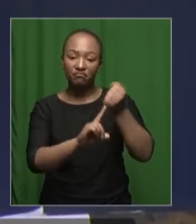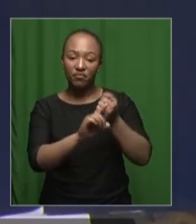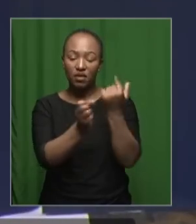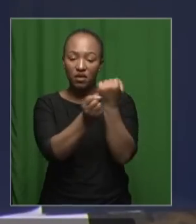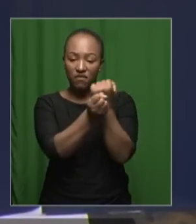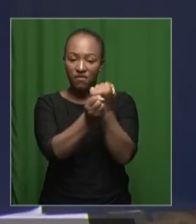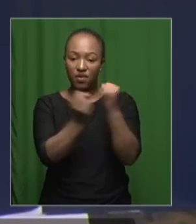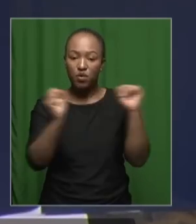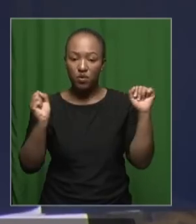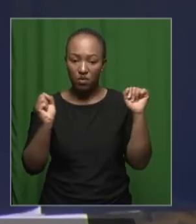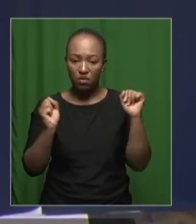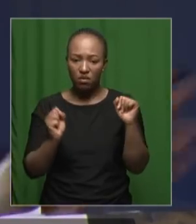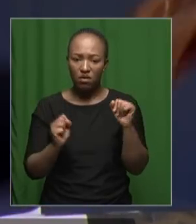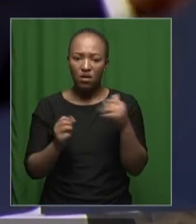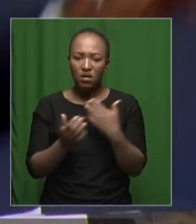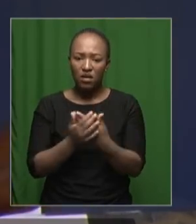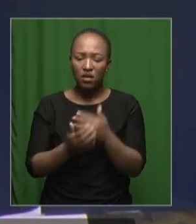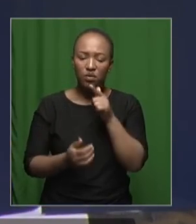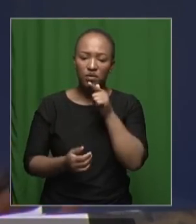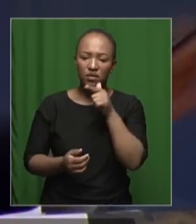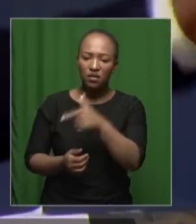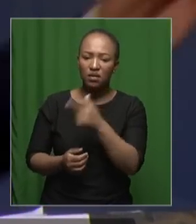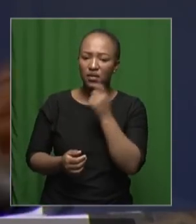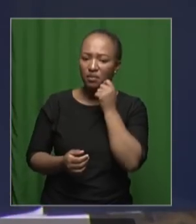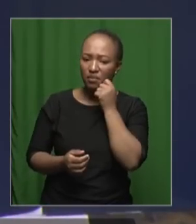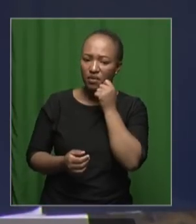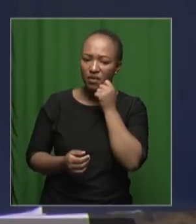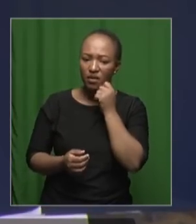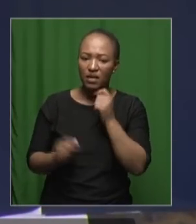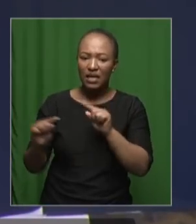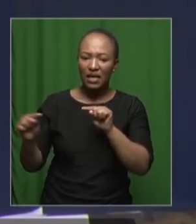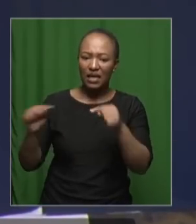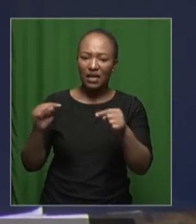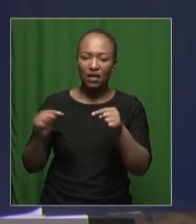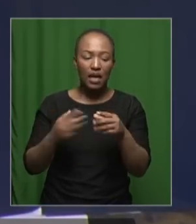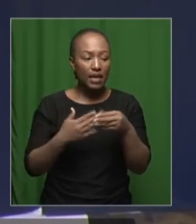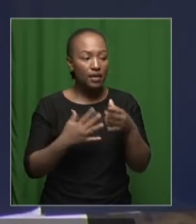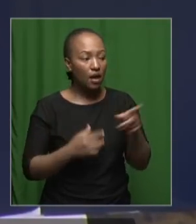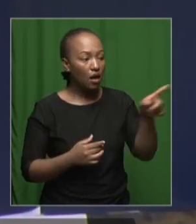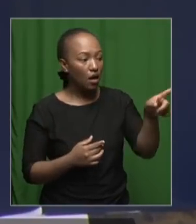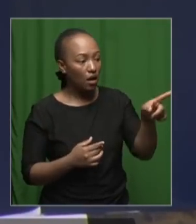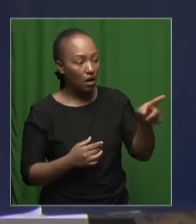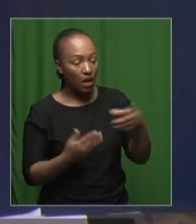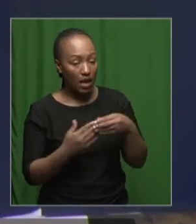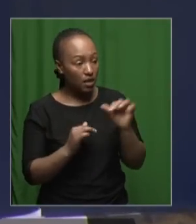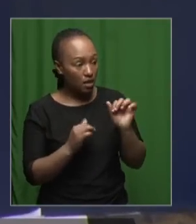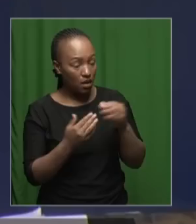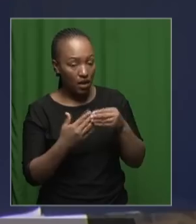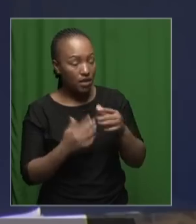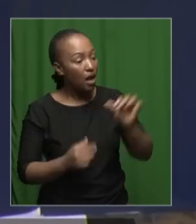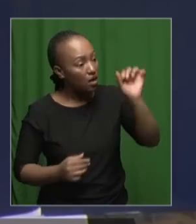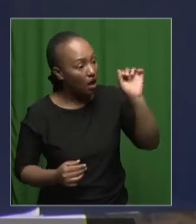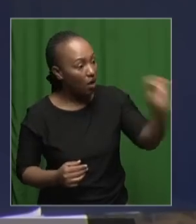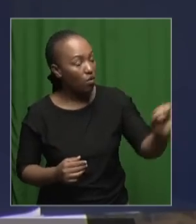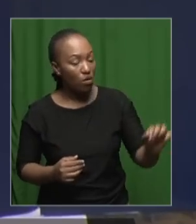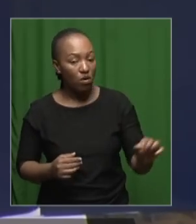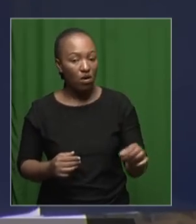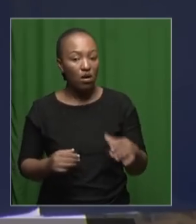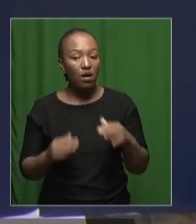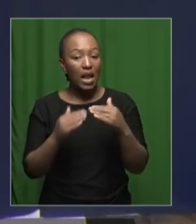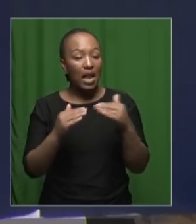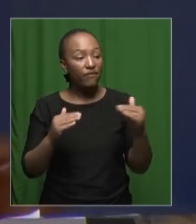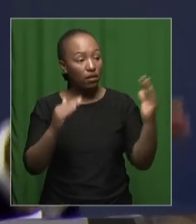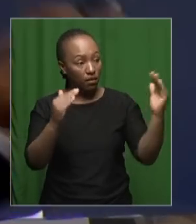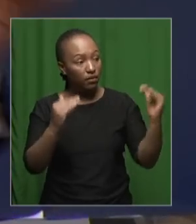can you tell that gentleman I'm debating with his leader, not him? Yeah, he's at a very low level. Can